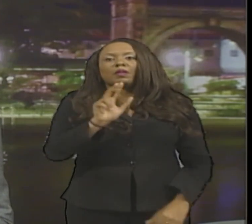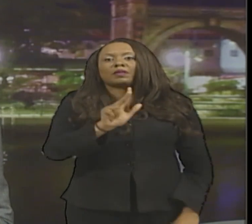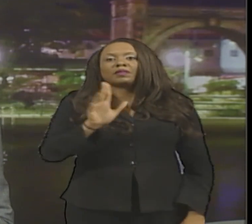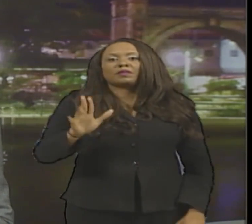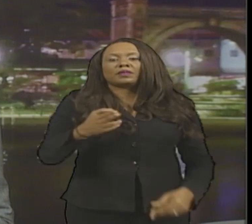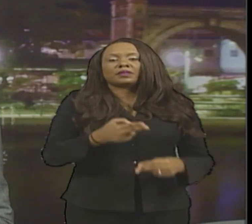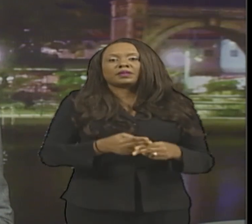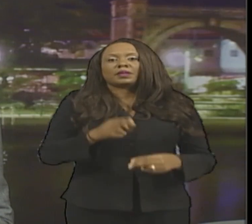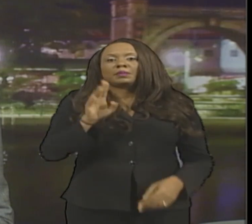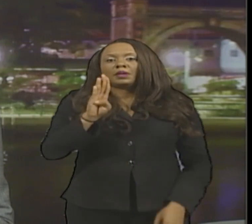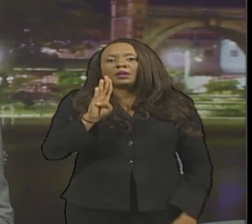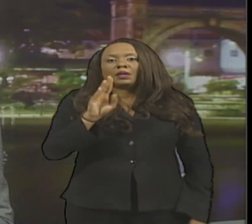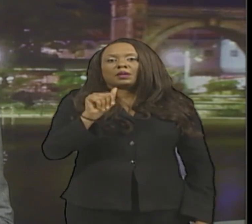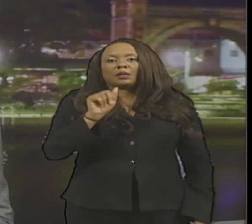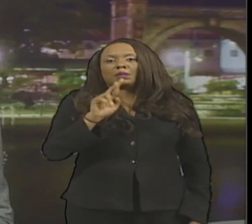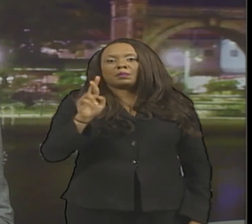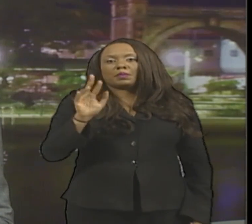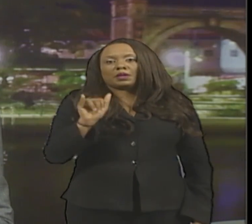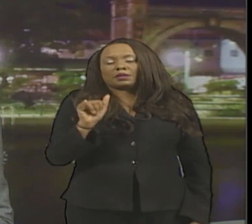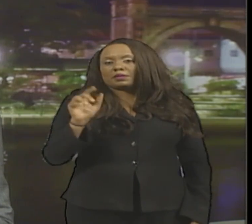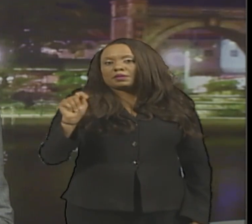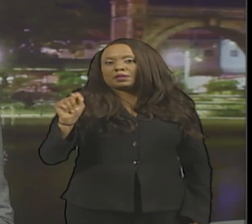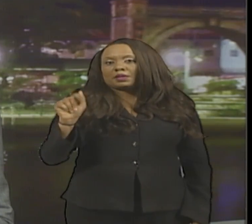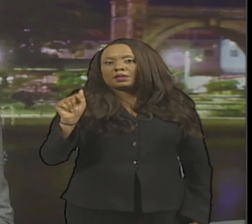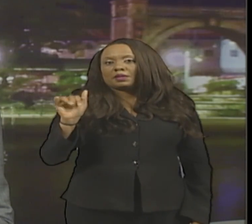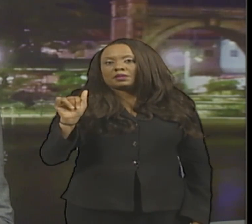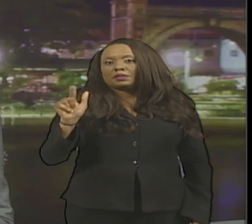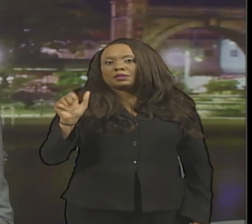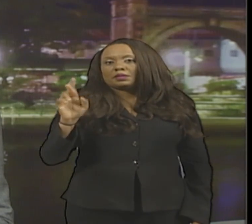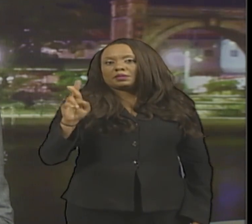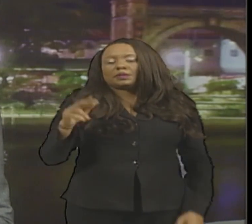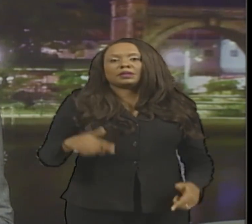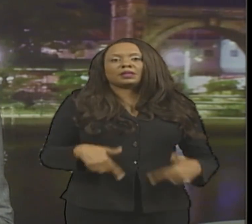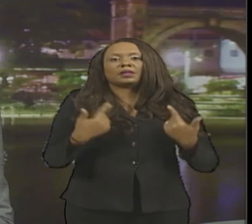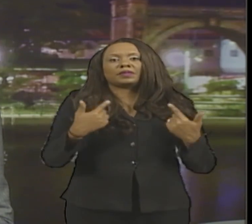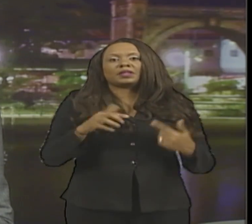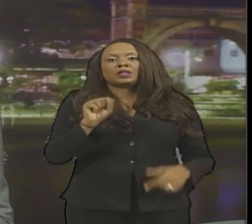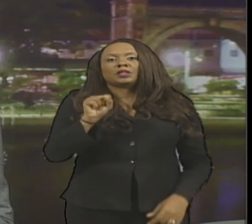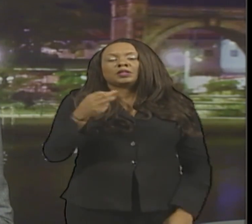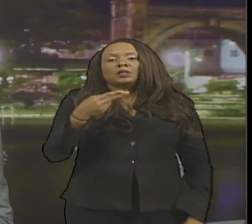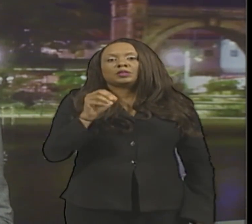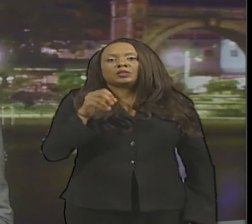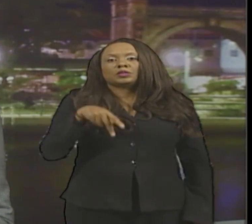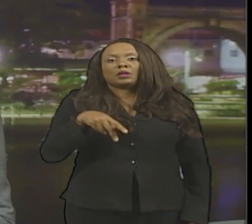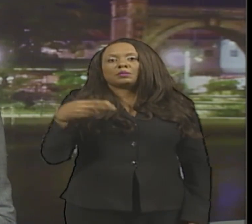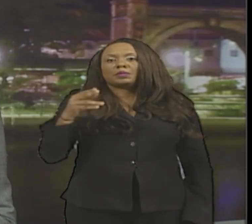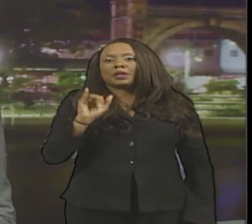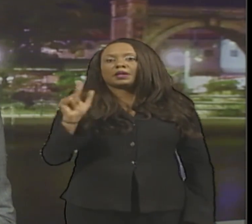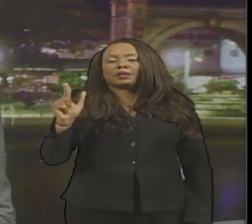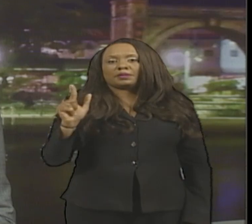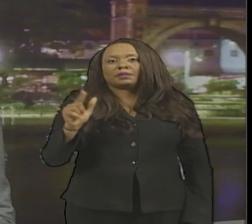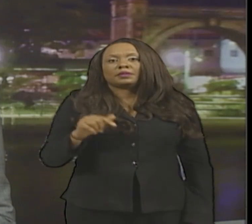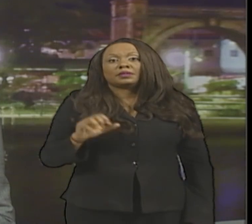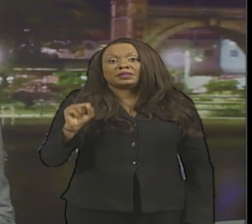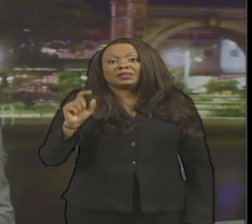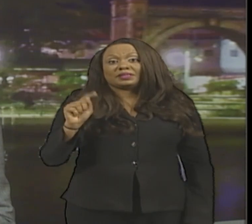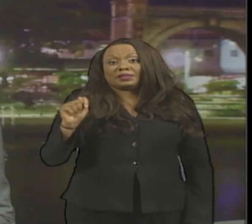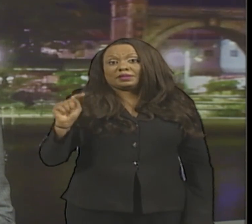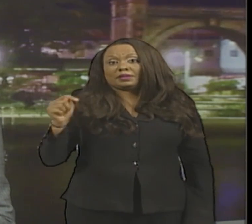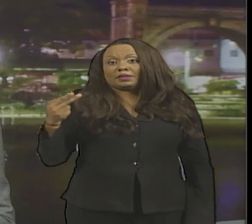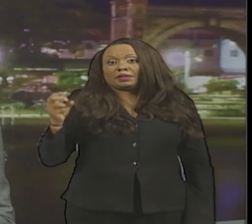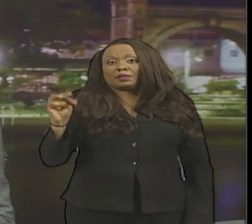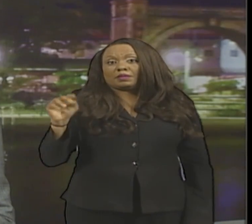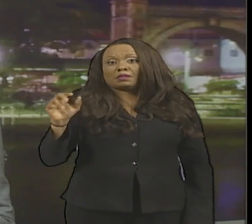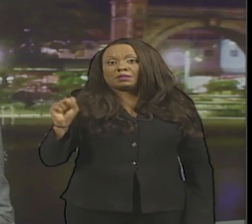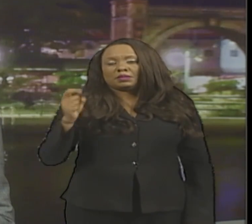Barry Delano Taylor of Shop Hill, St. Thomas. Taylor's body was discovered around 10 minutes to 7, lying along the roadside